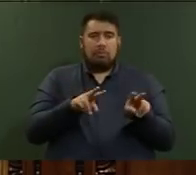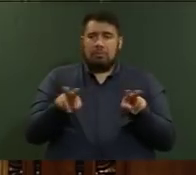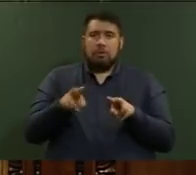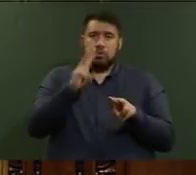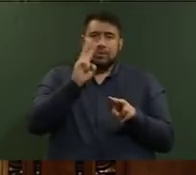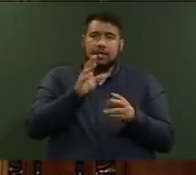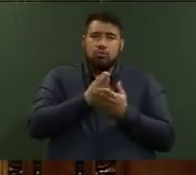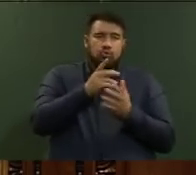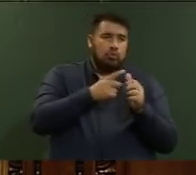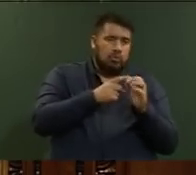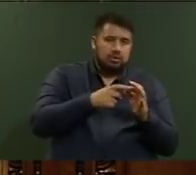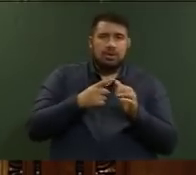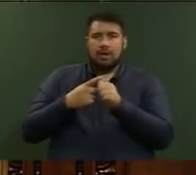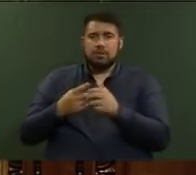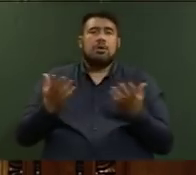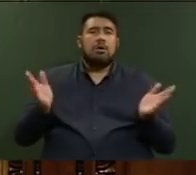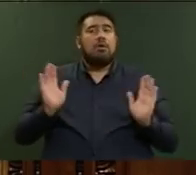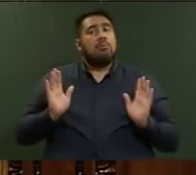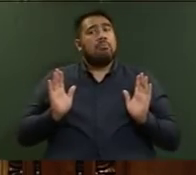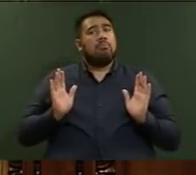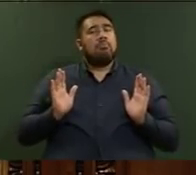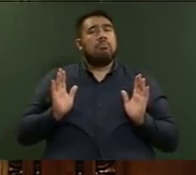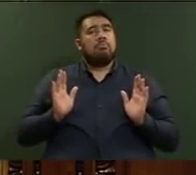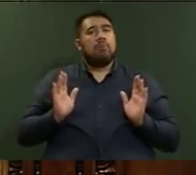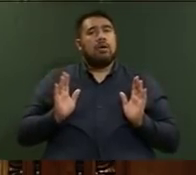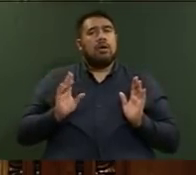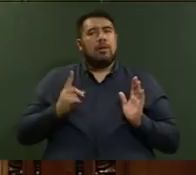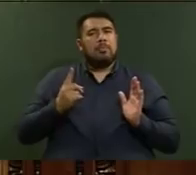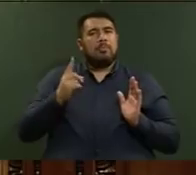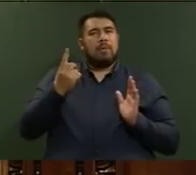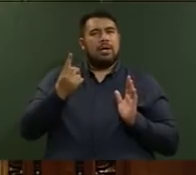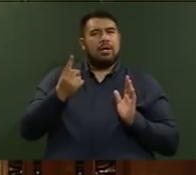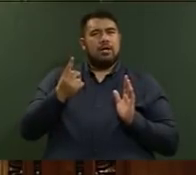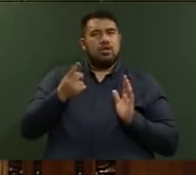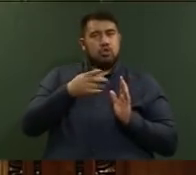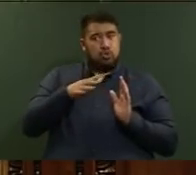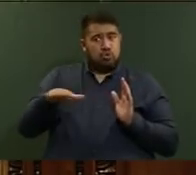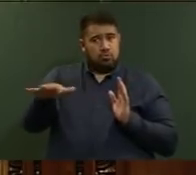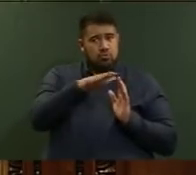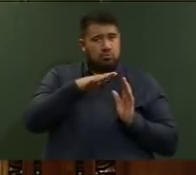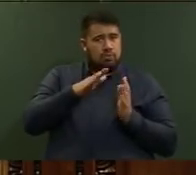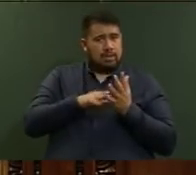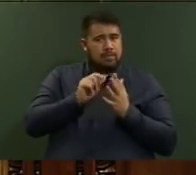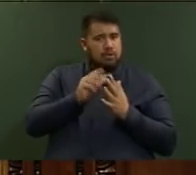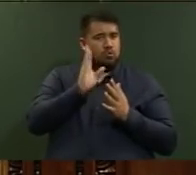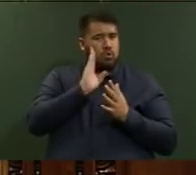questions and in the answers. But I think members have all heard what Mr Brownlee said,